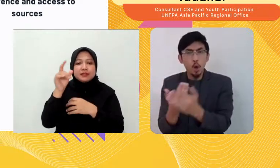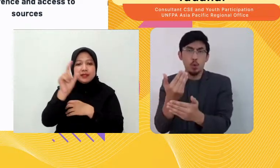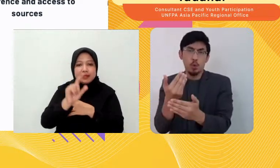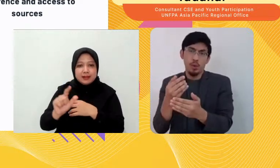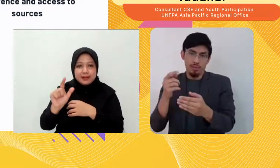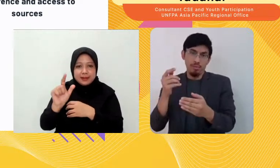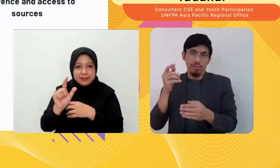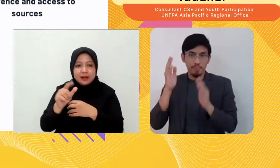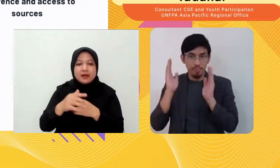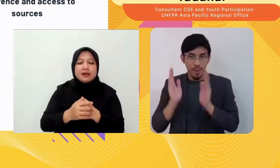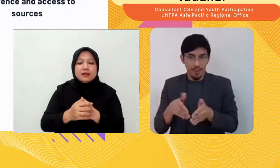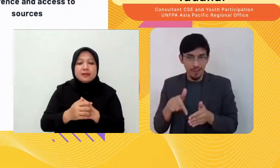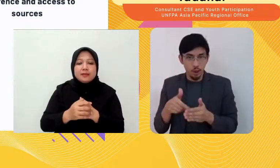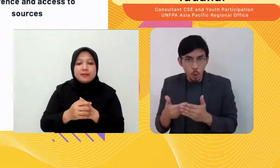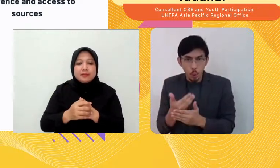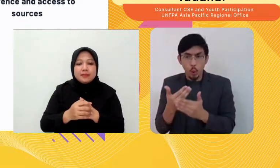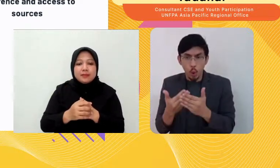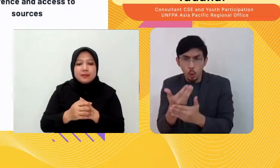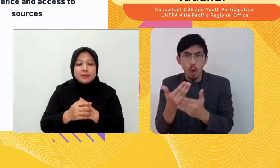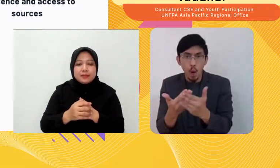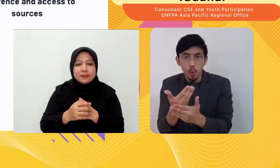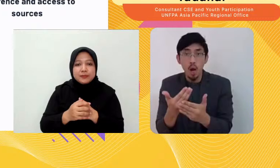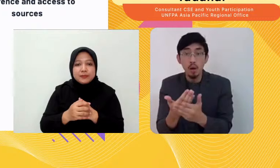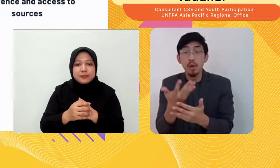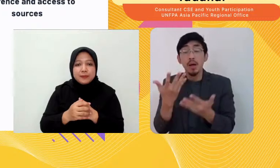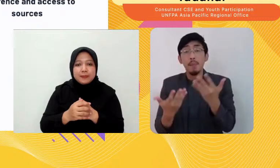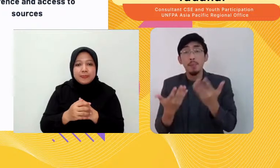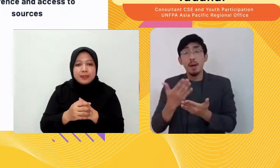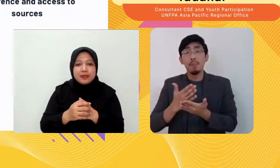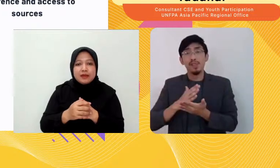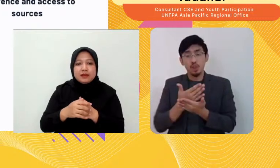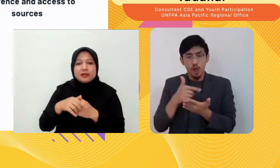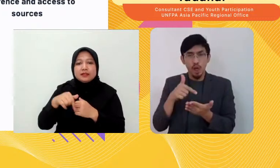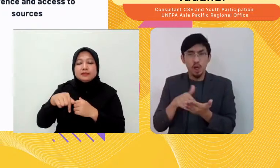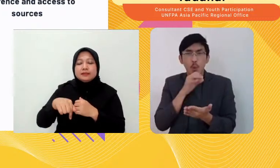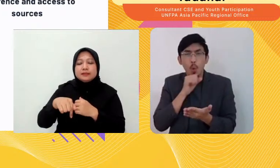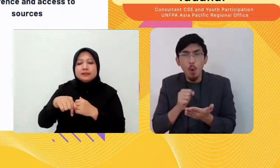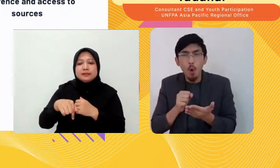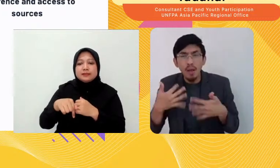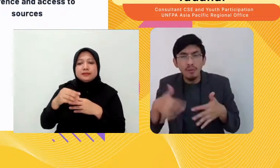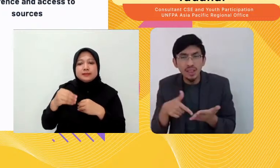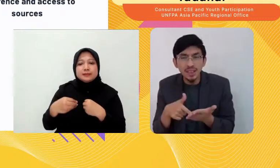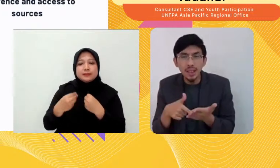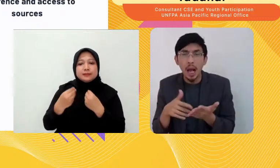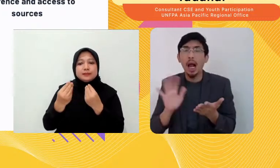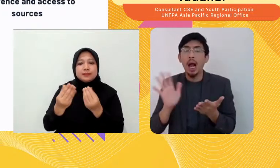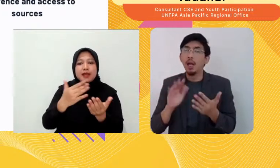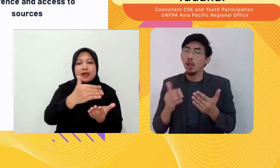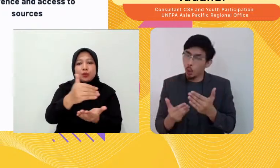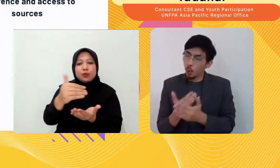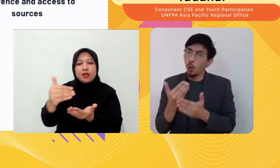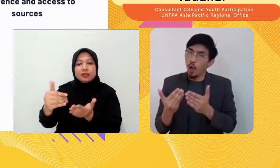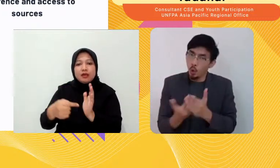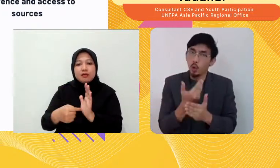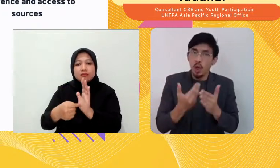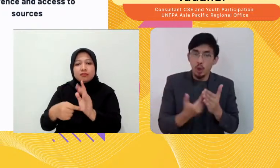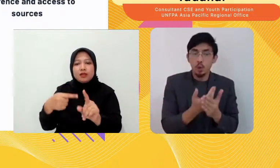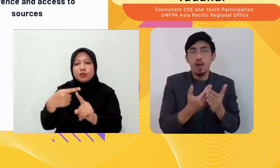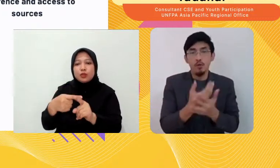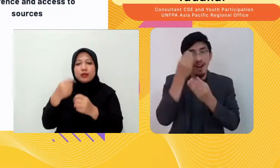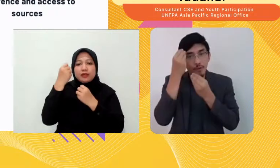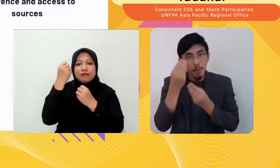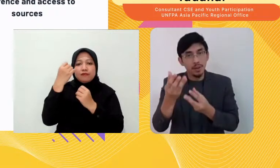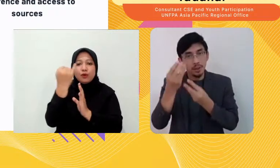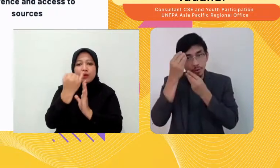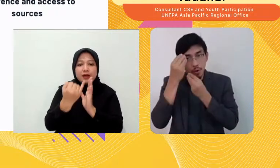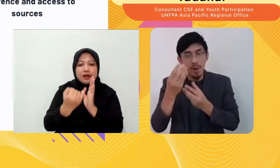the references and access to sources. So we give the data, we give the infographic related to SRHR